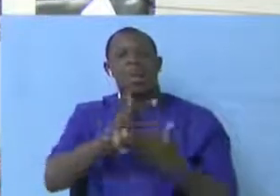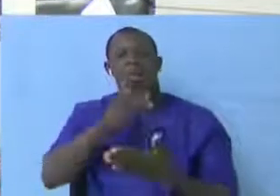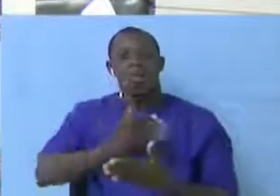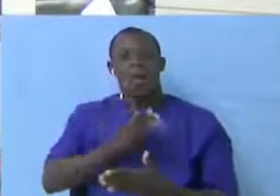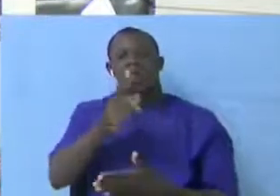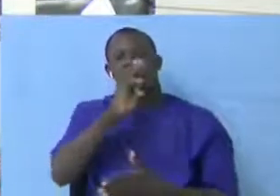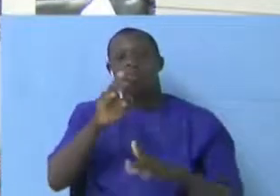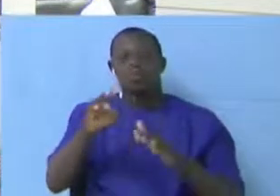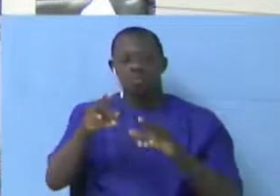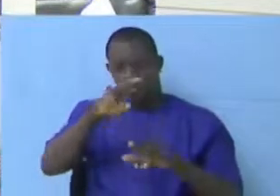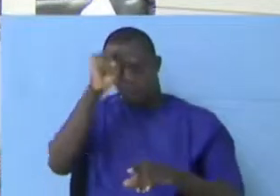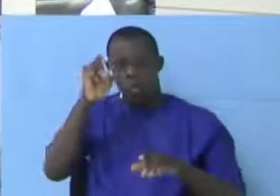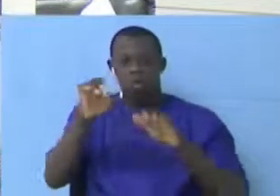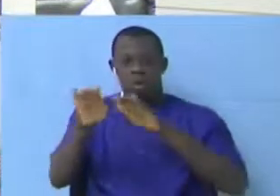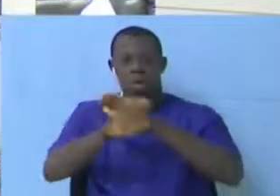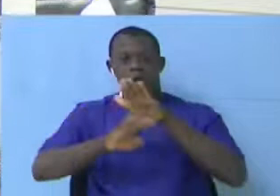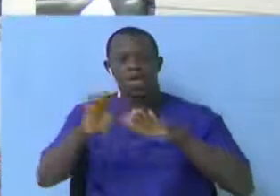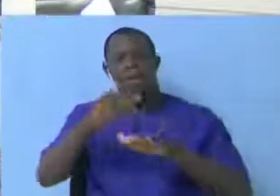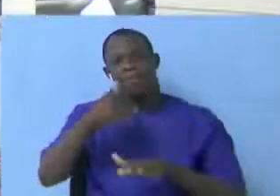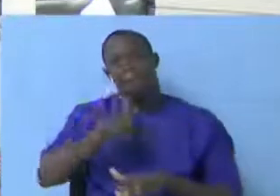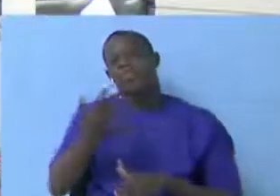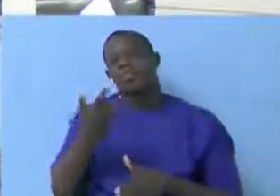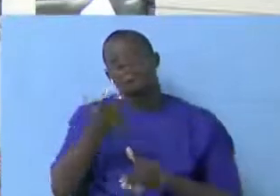served under me.